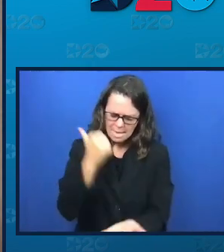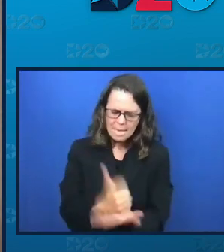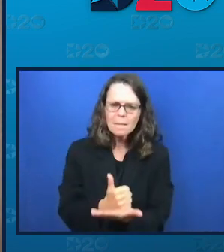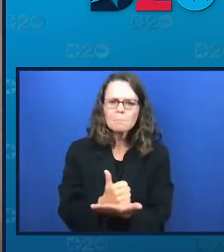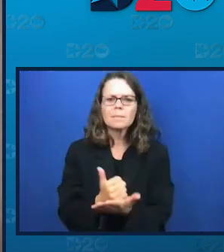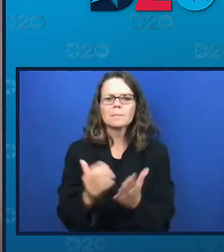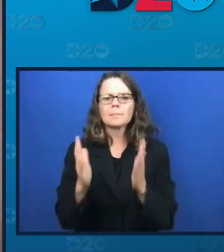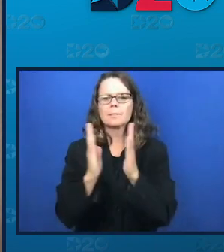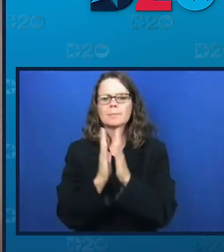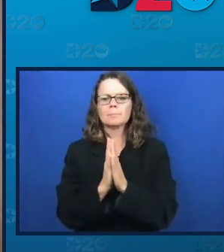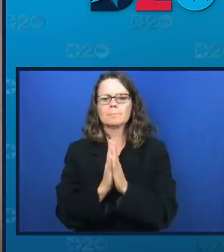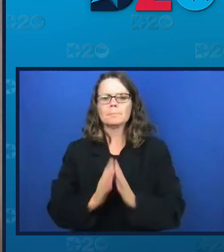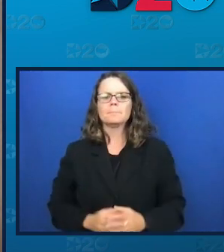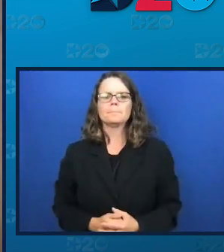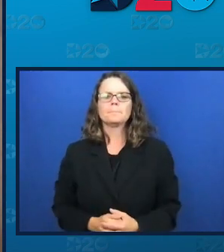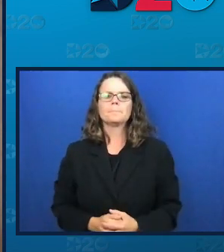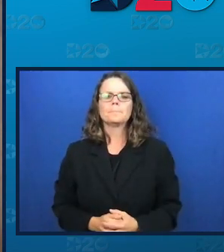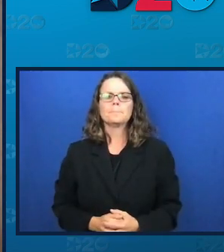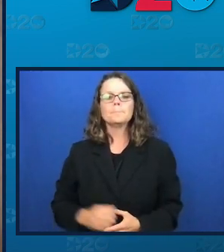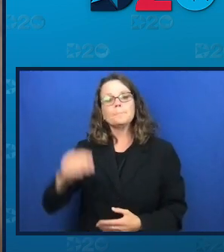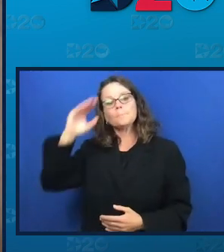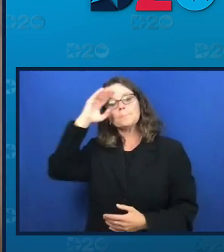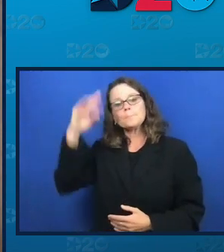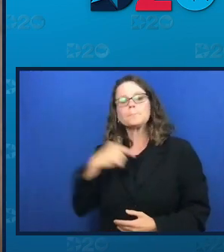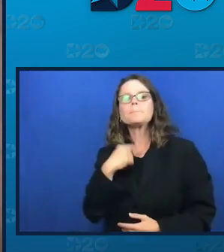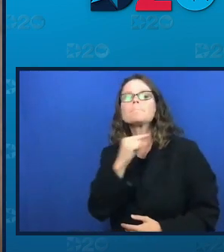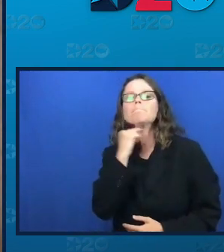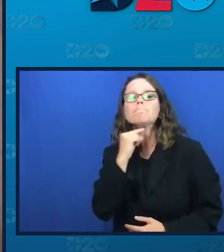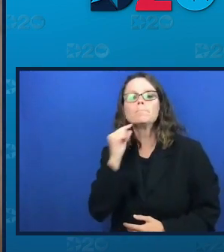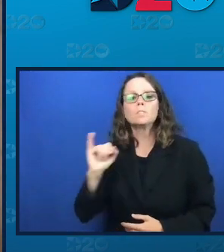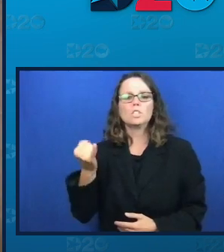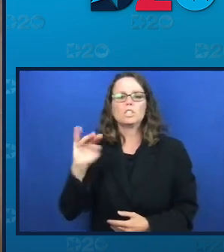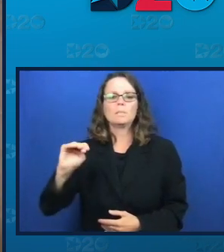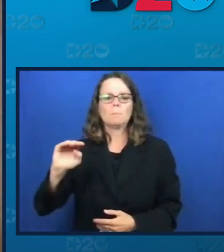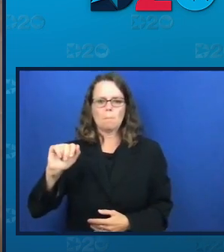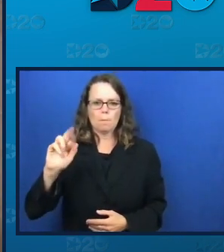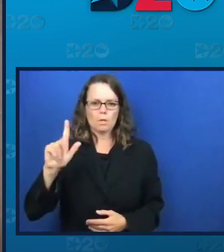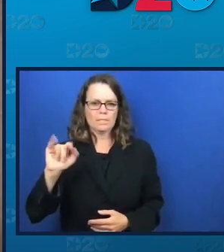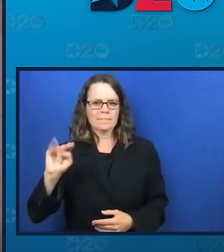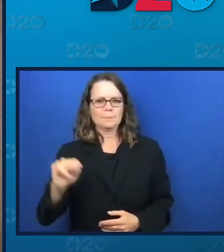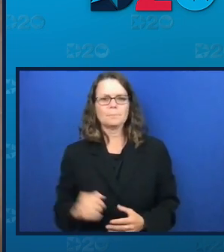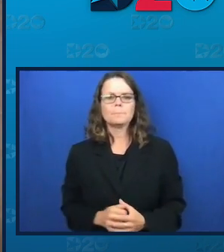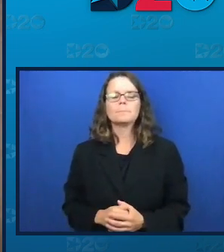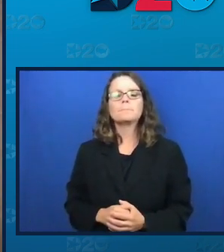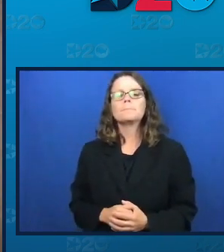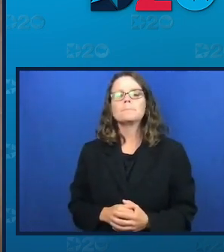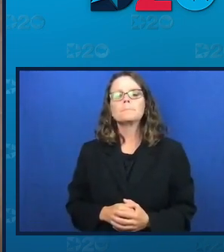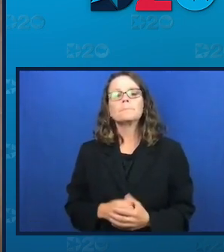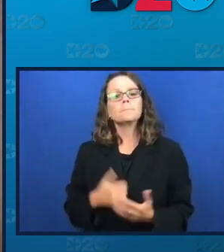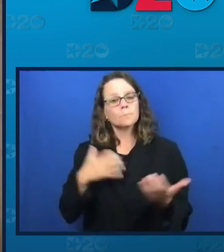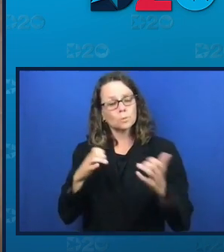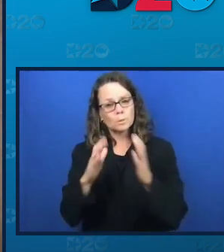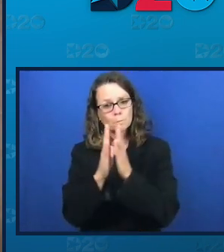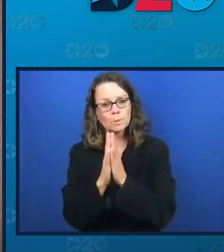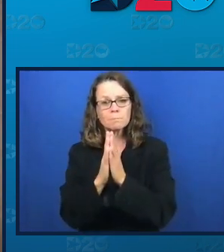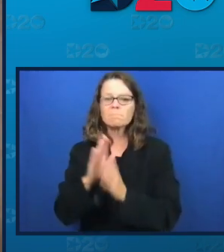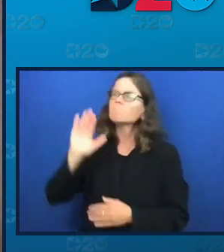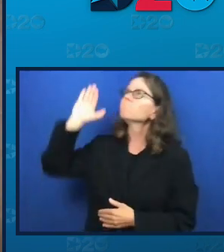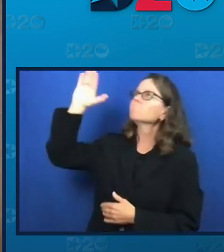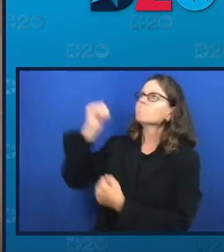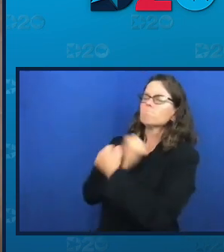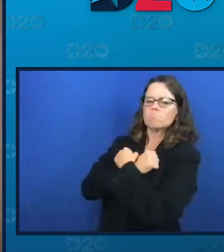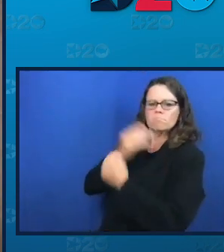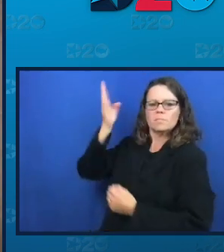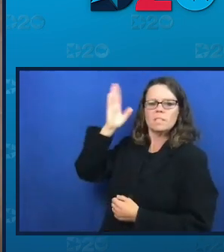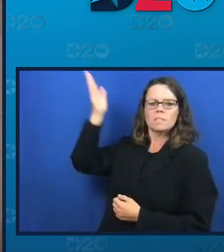us pray. Loving God, help us open our hearts to those most in need. The unemployed